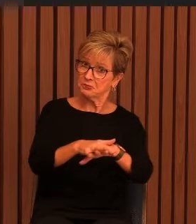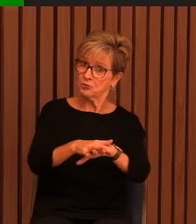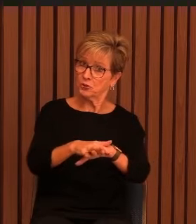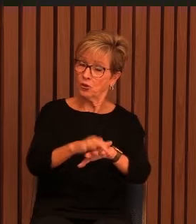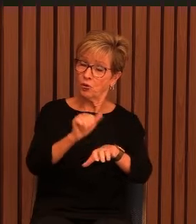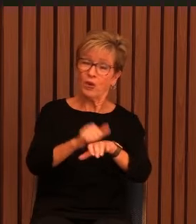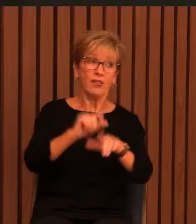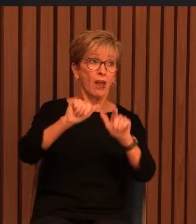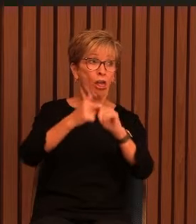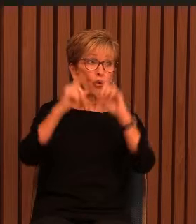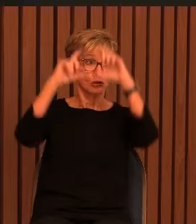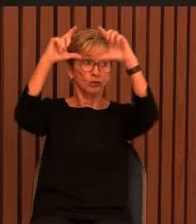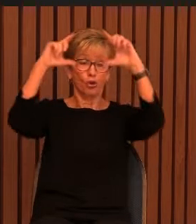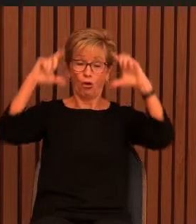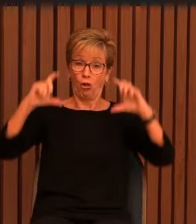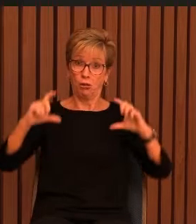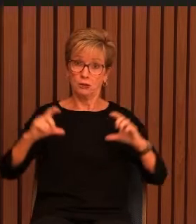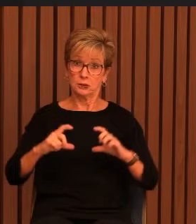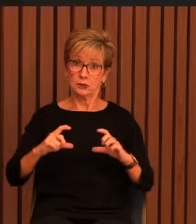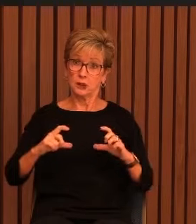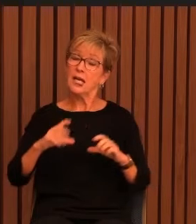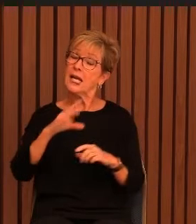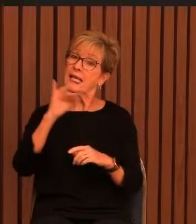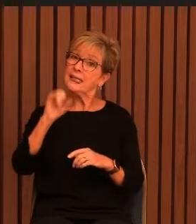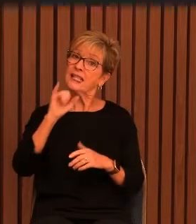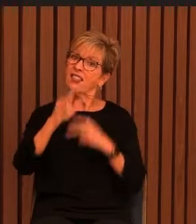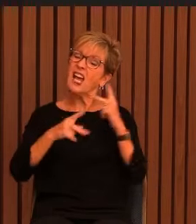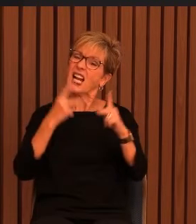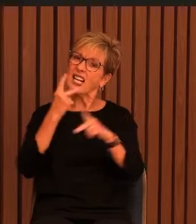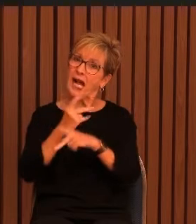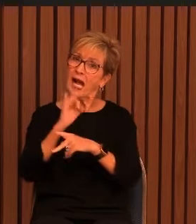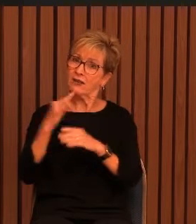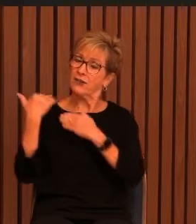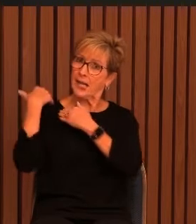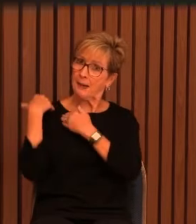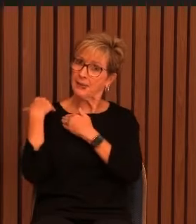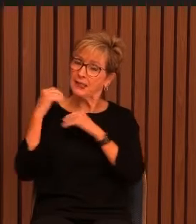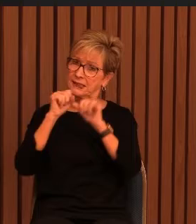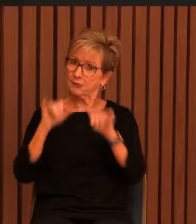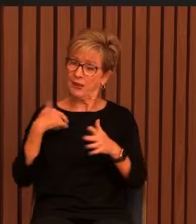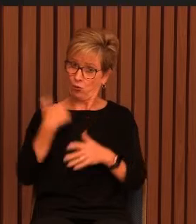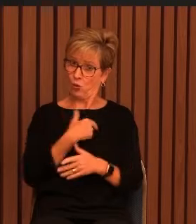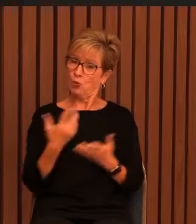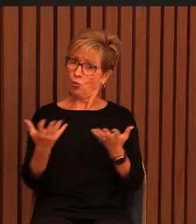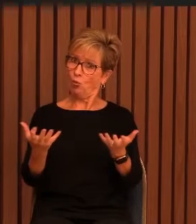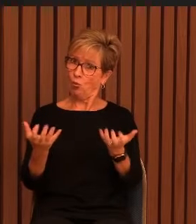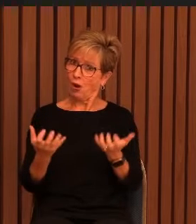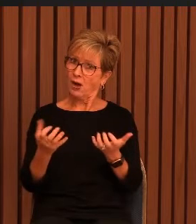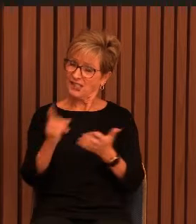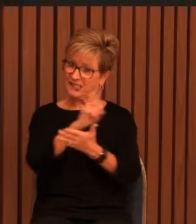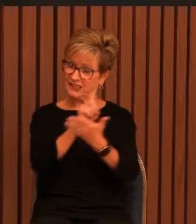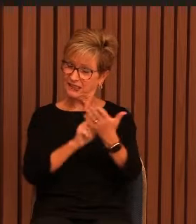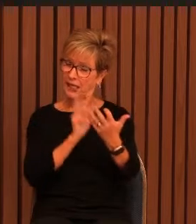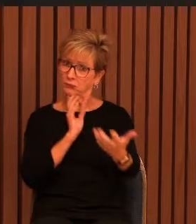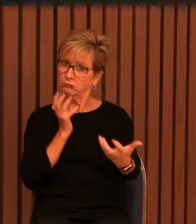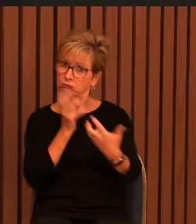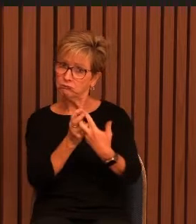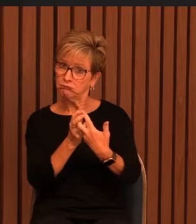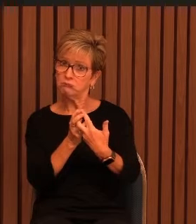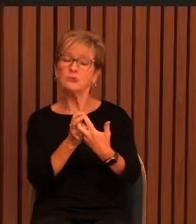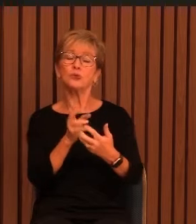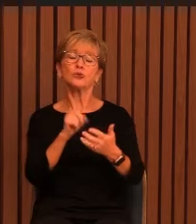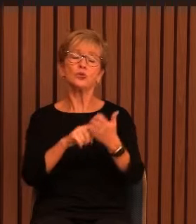first two circles? And is it the kind of accountability system we want? Is it designed to find